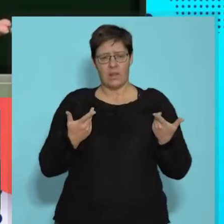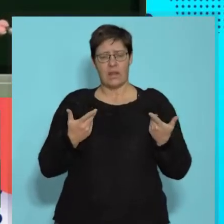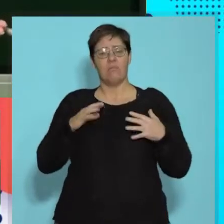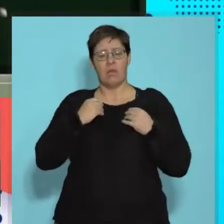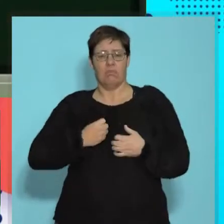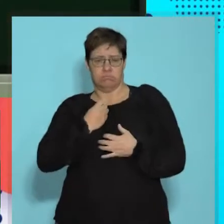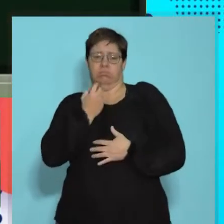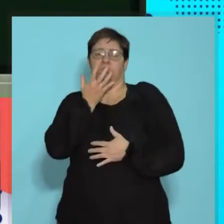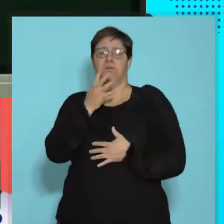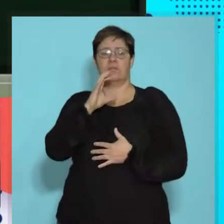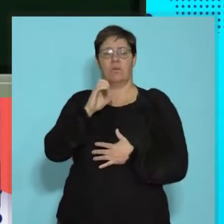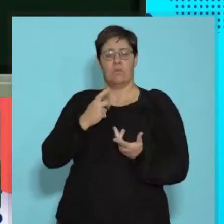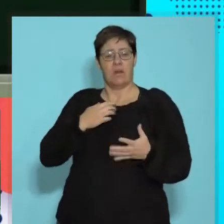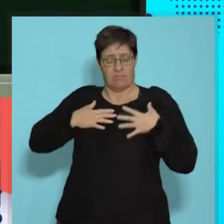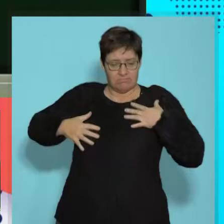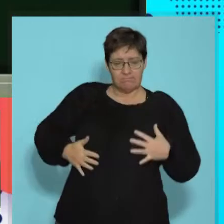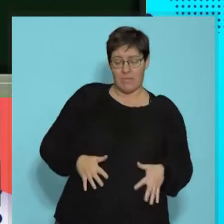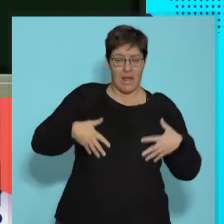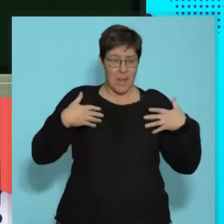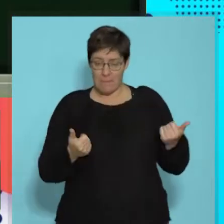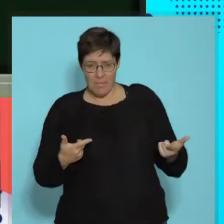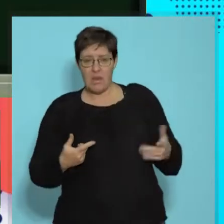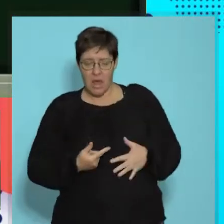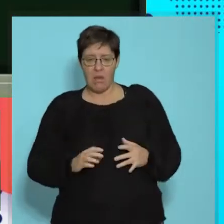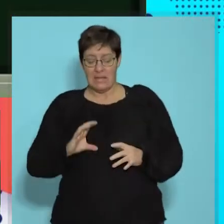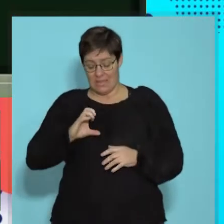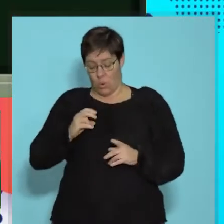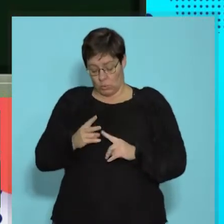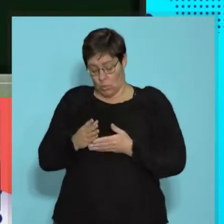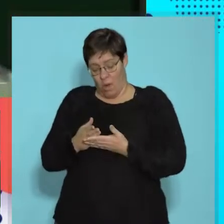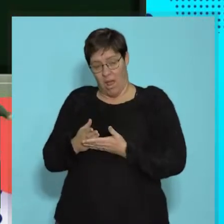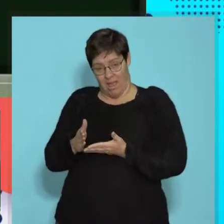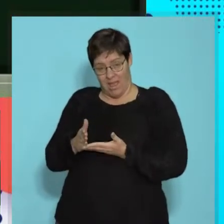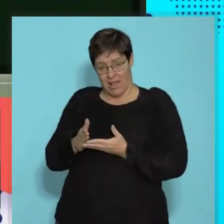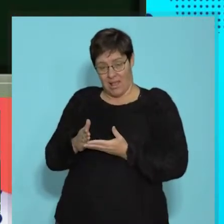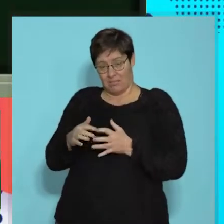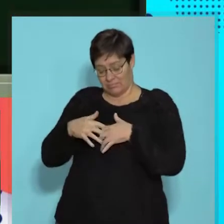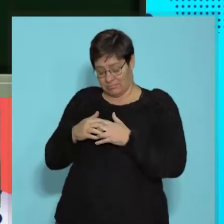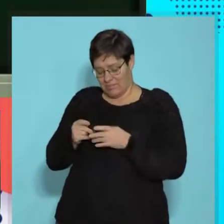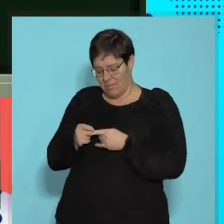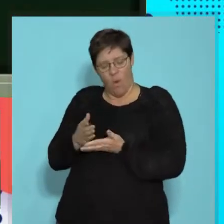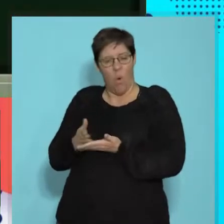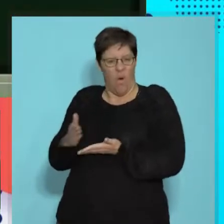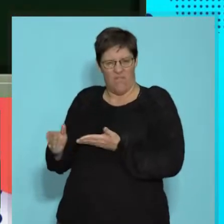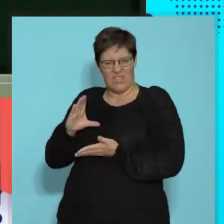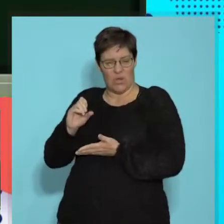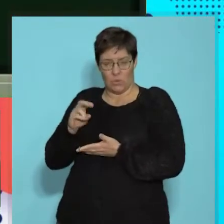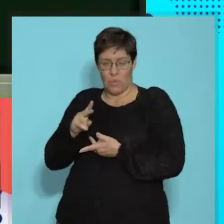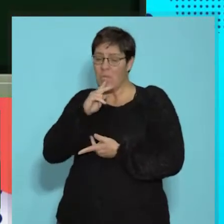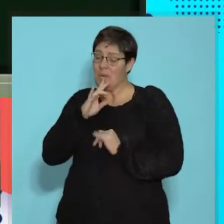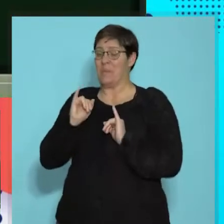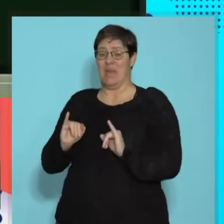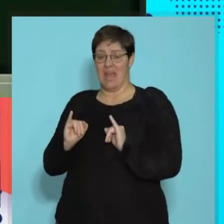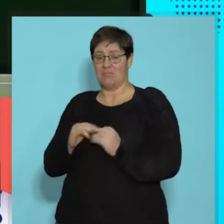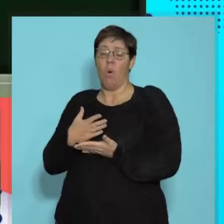cellular respire? Then once I've cellular respired, I make carbon dioxide. I need to get it out. It changes into an acid in my body,